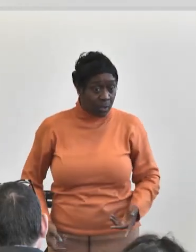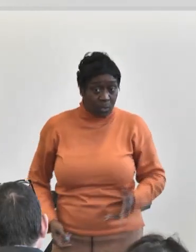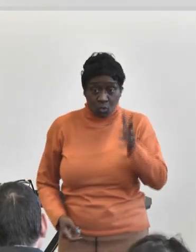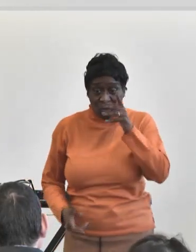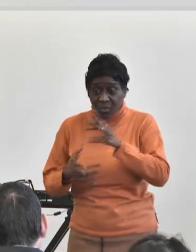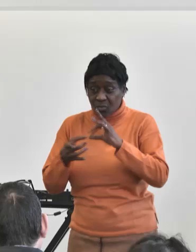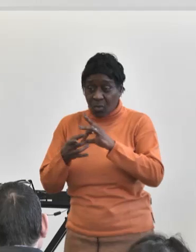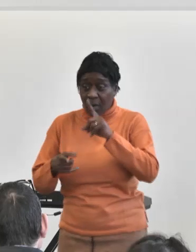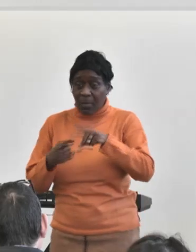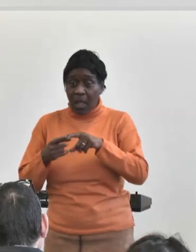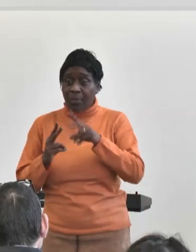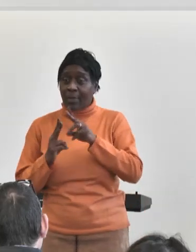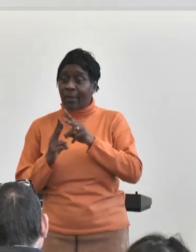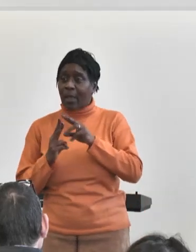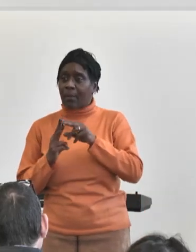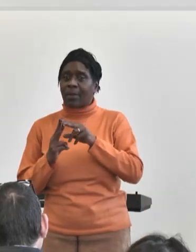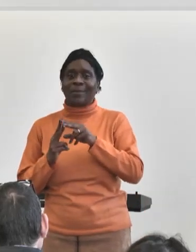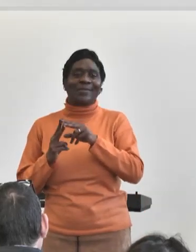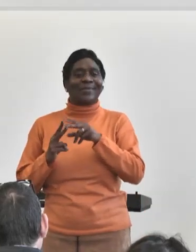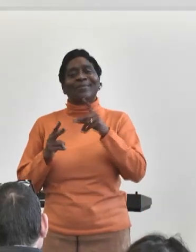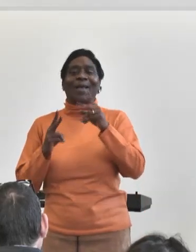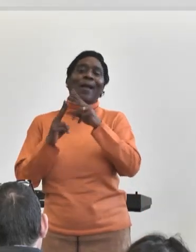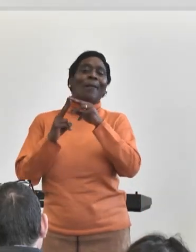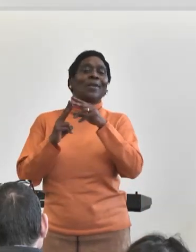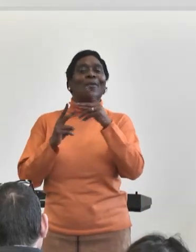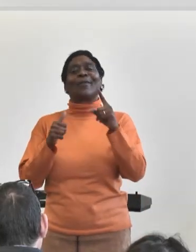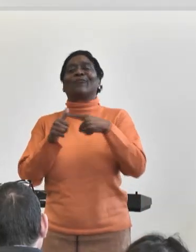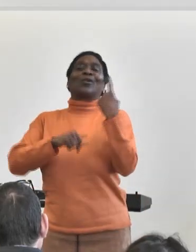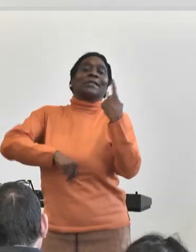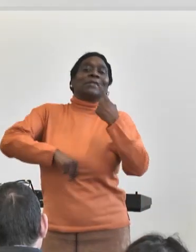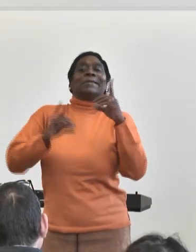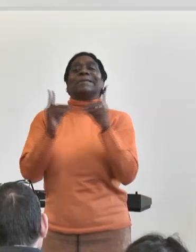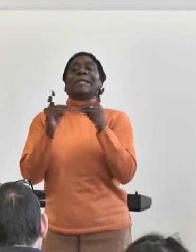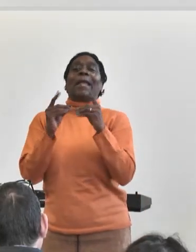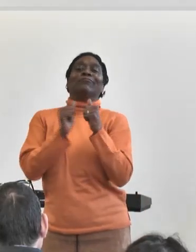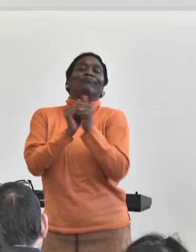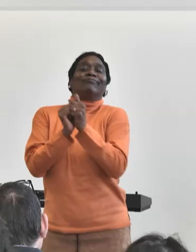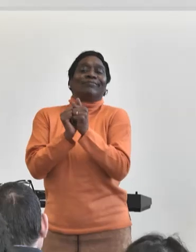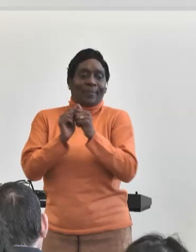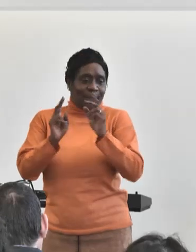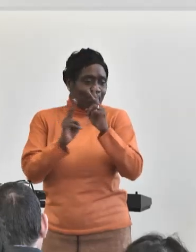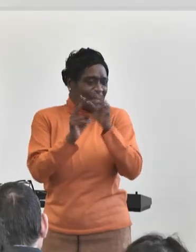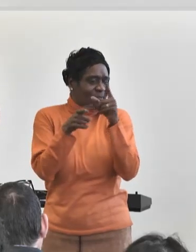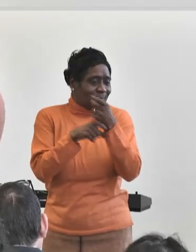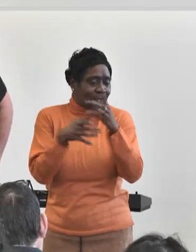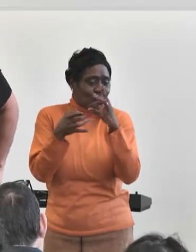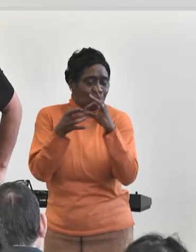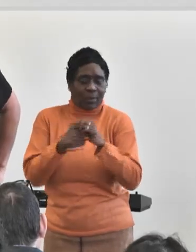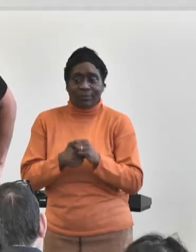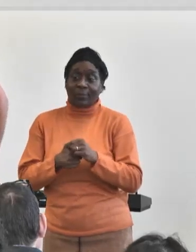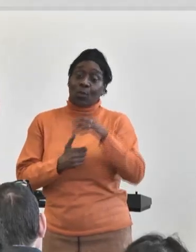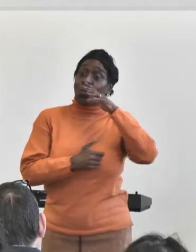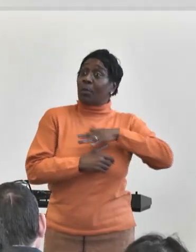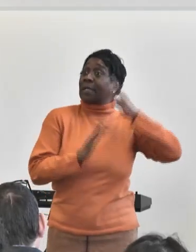the story of the couple who were, they were on their first date? ¿Has escuchado la historia de una pareja que estaba en su primera cita? And she was expecting him